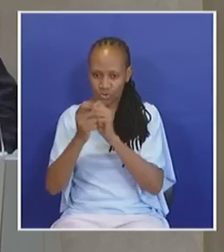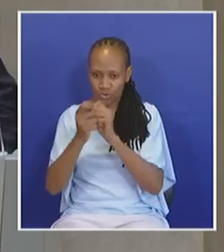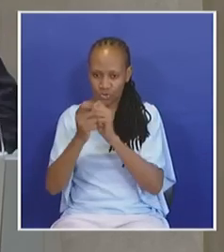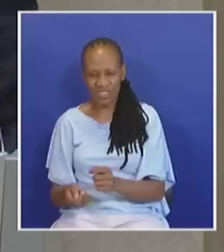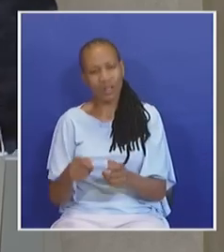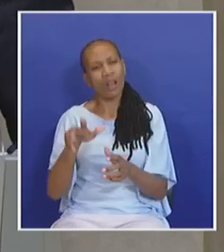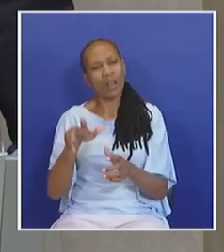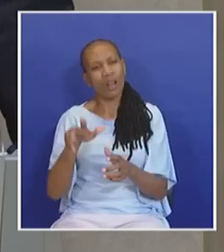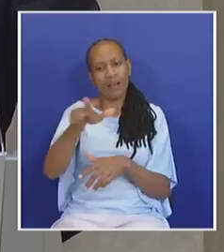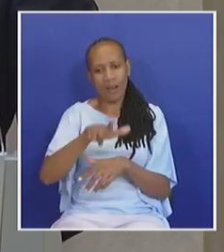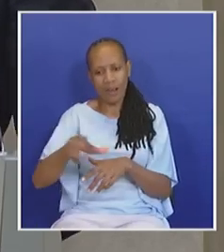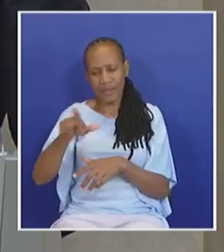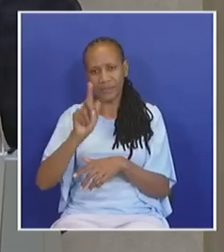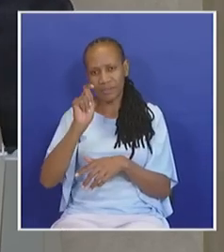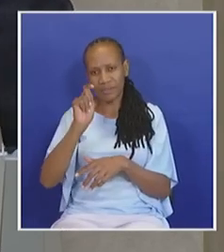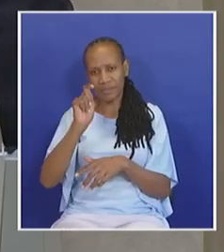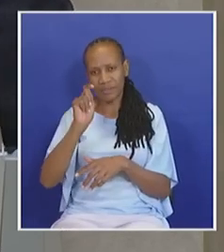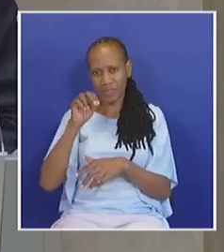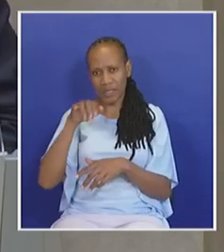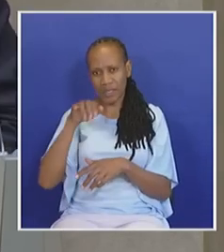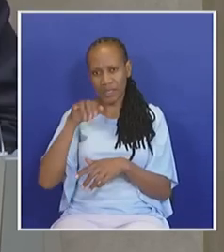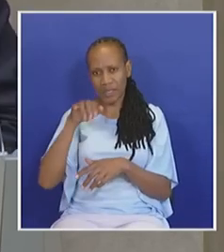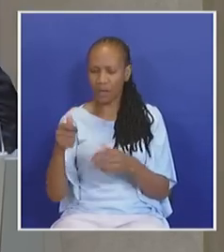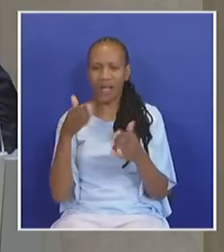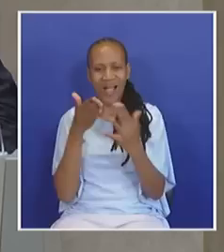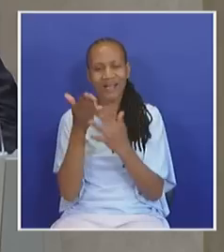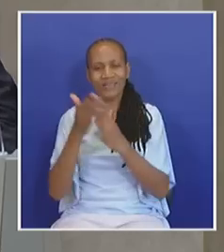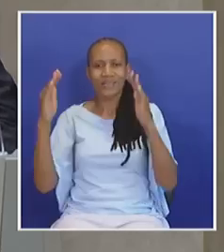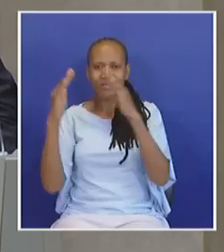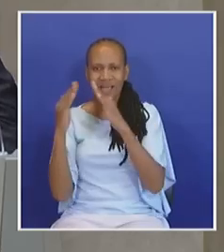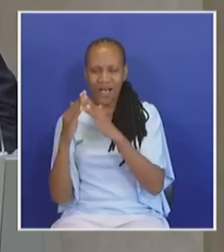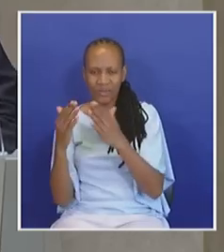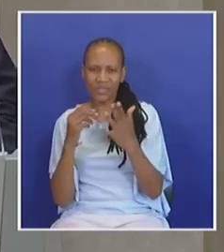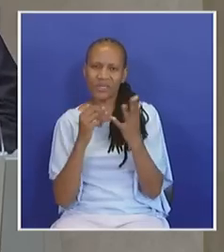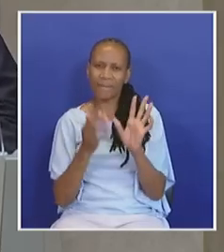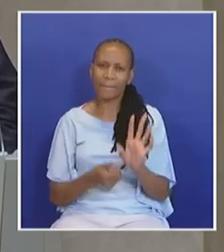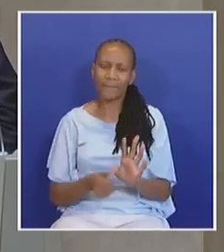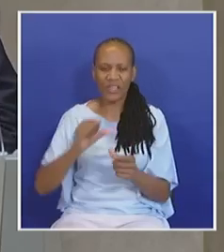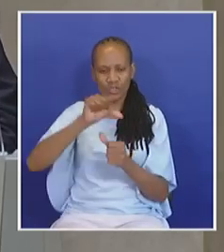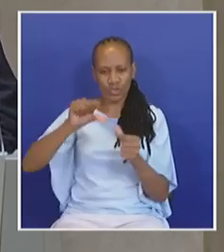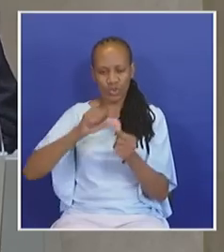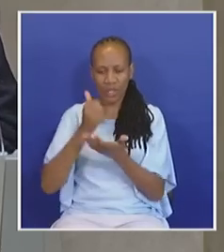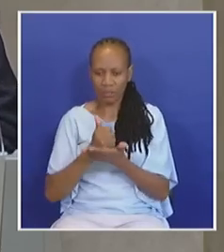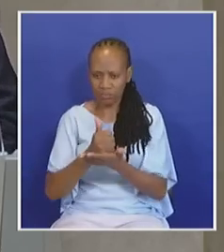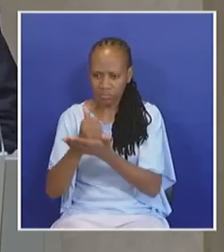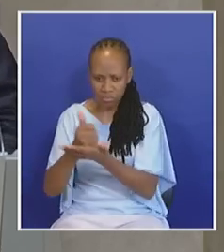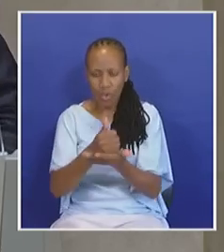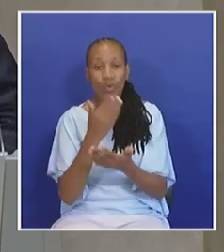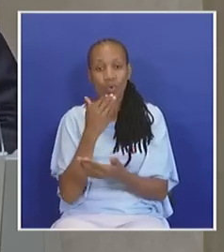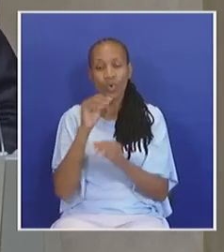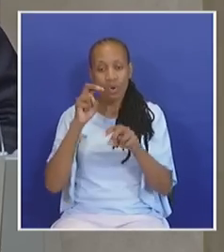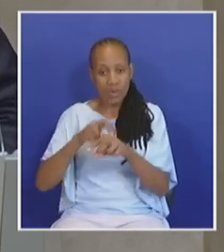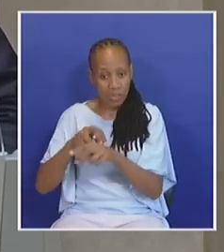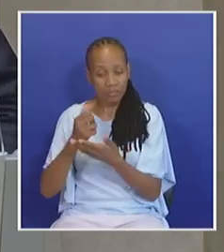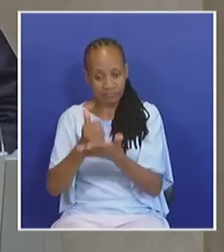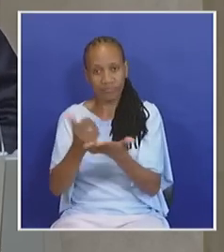tenure, the facilitation of access to housing, and the provision of social assistance to those in need.